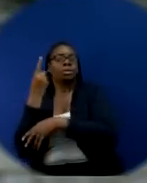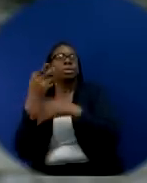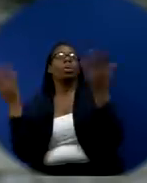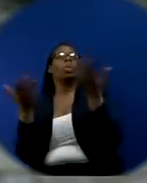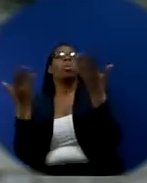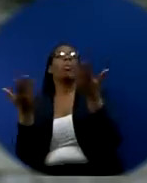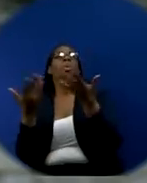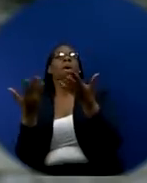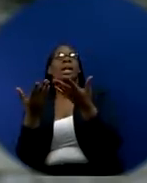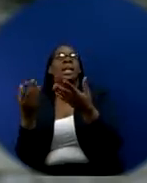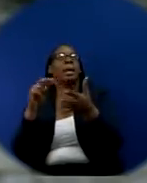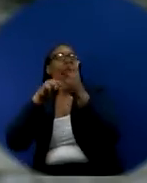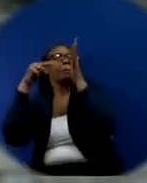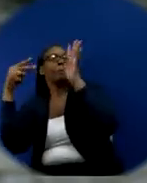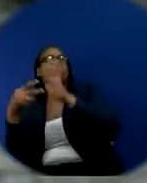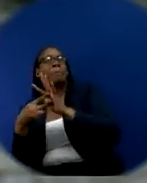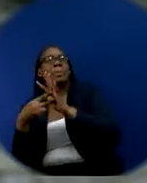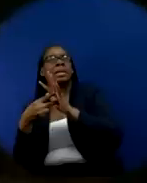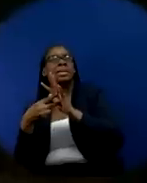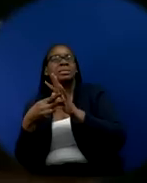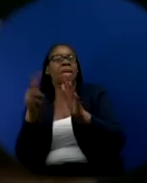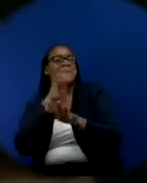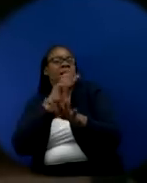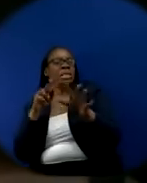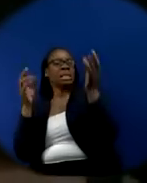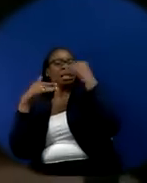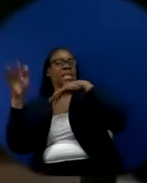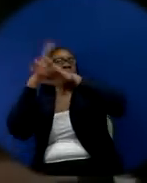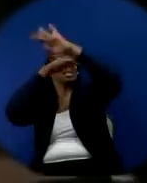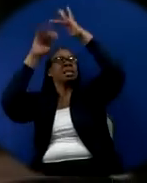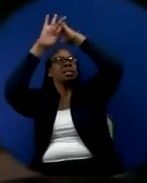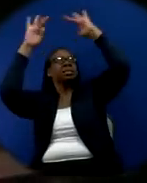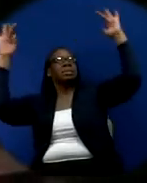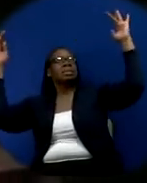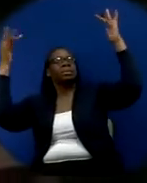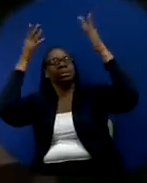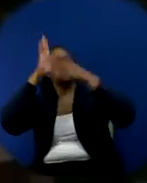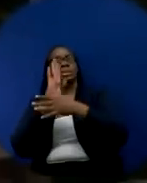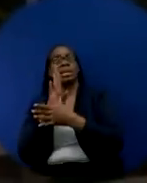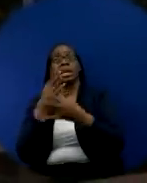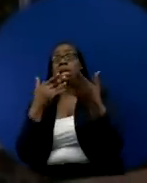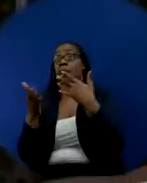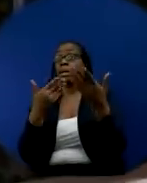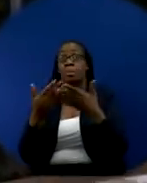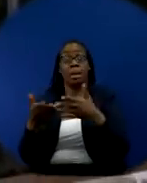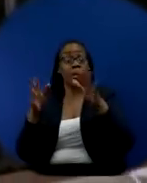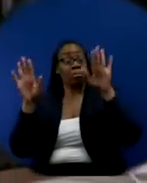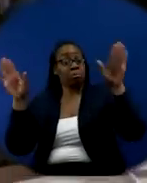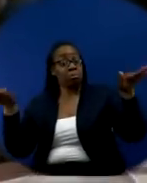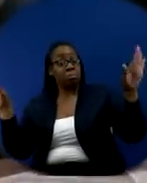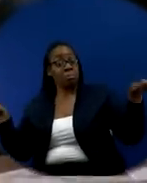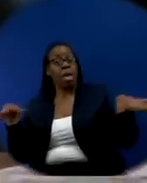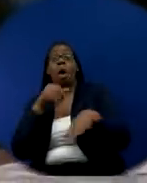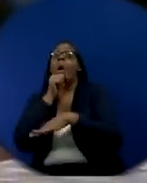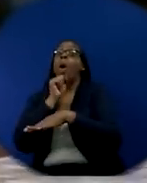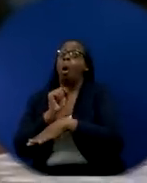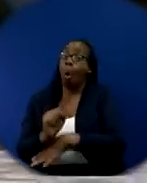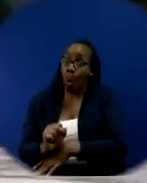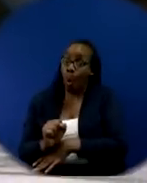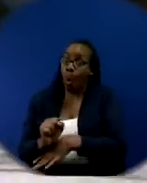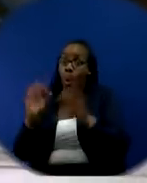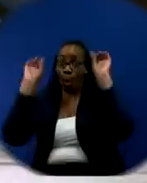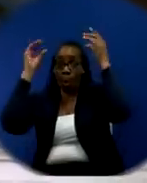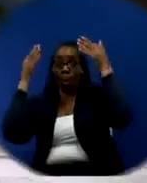to be at the feast in the kingdom of God. This expert in the law, he may not have been a young buck. He may have been an old scholar.